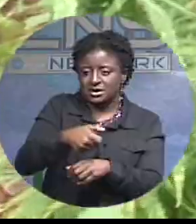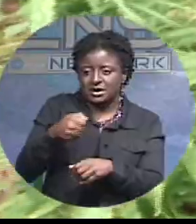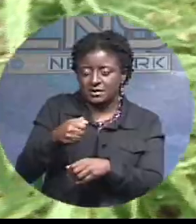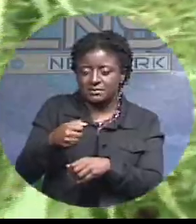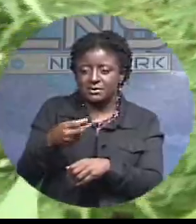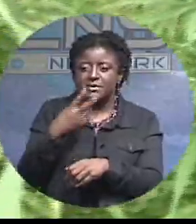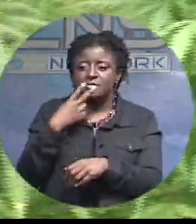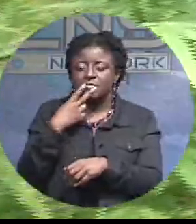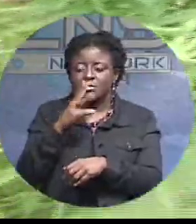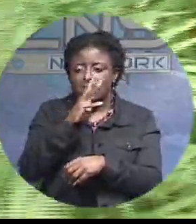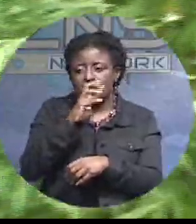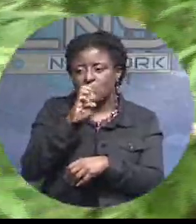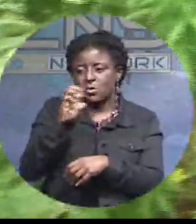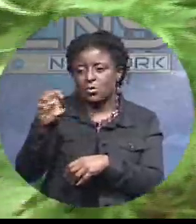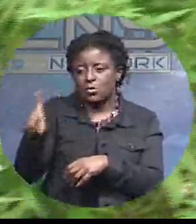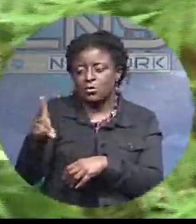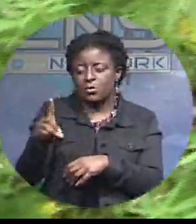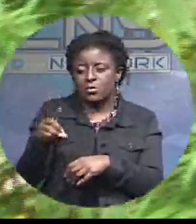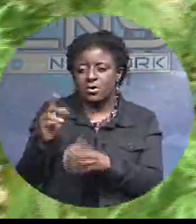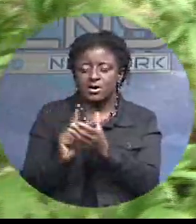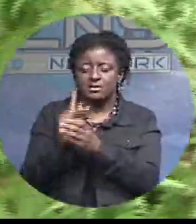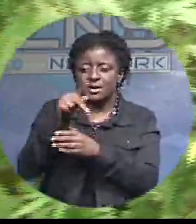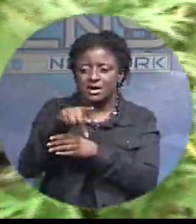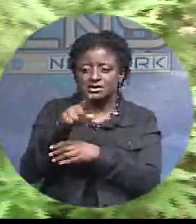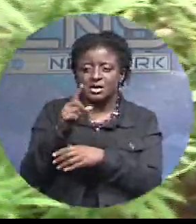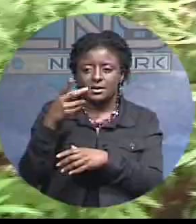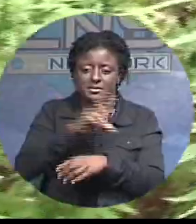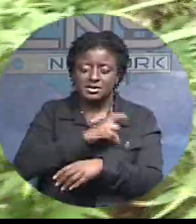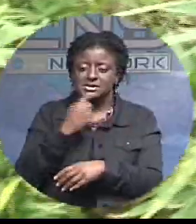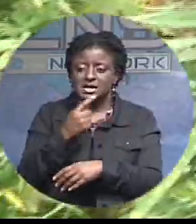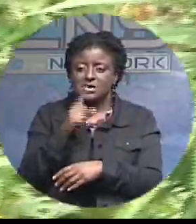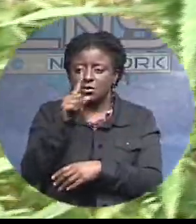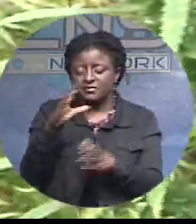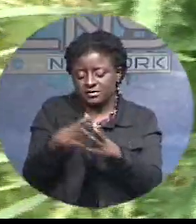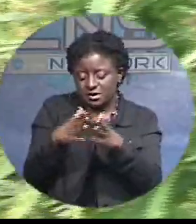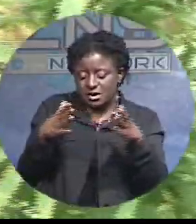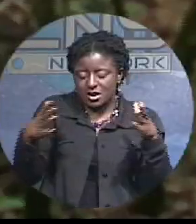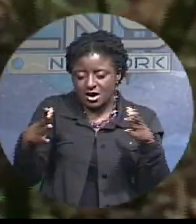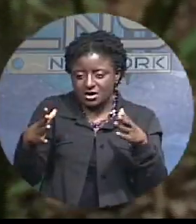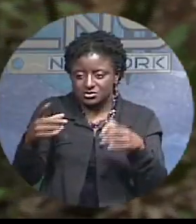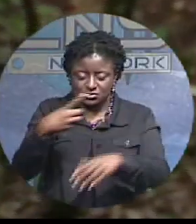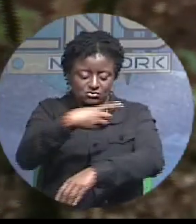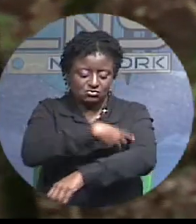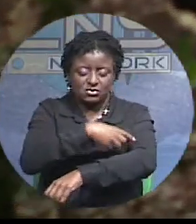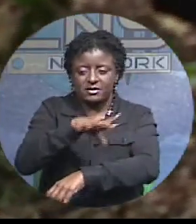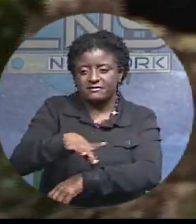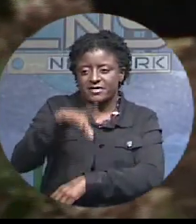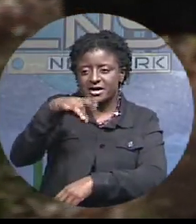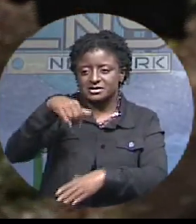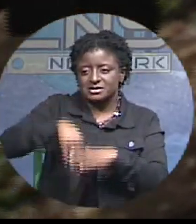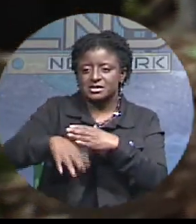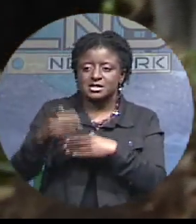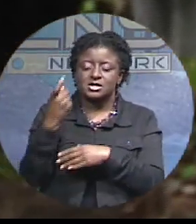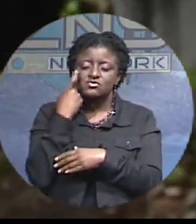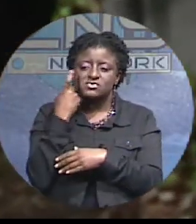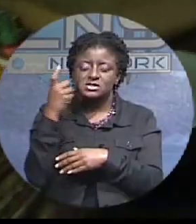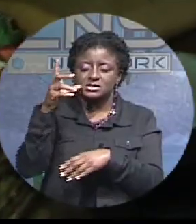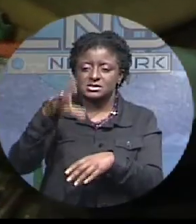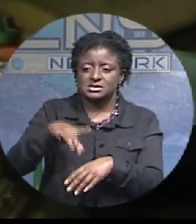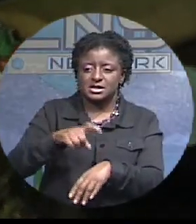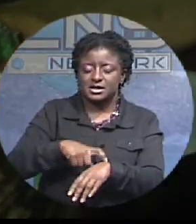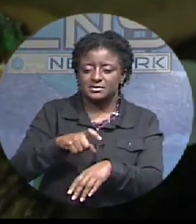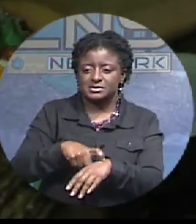Gladstone Road. Police say it is one of the largest drug finds in recent times. In searching the field, officers found a